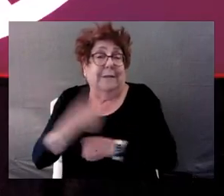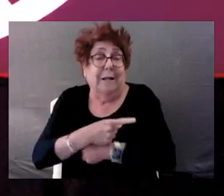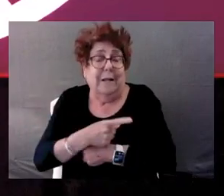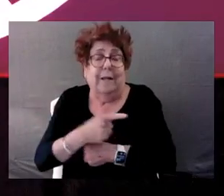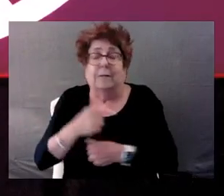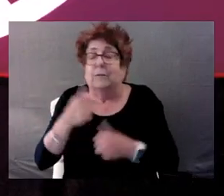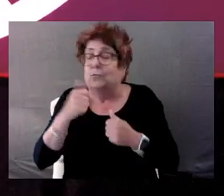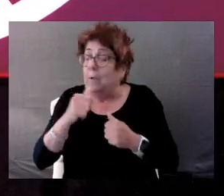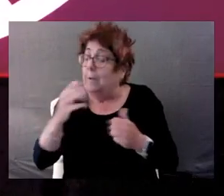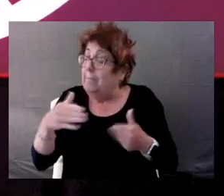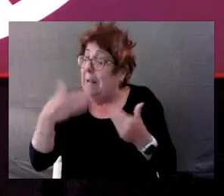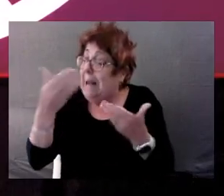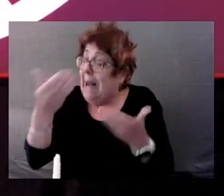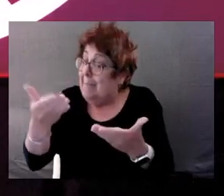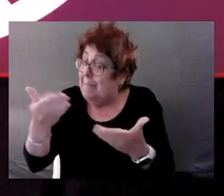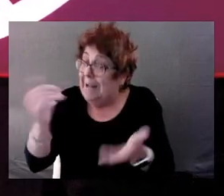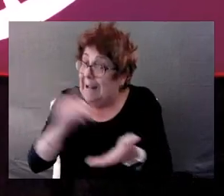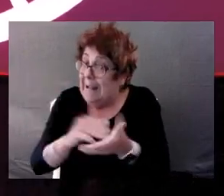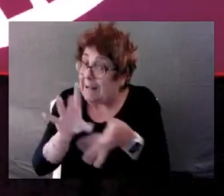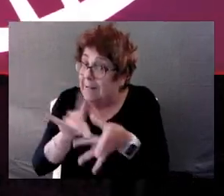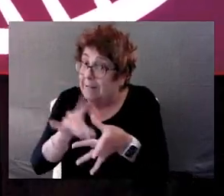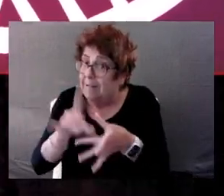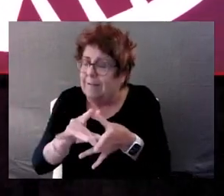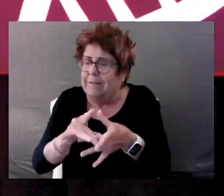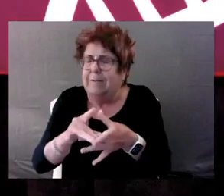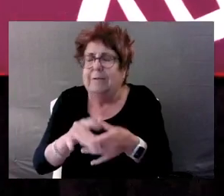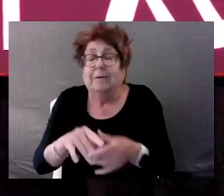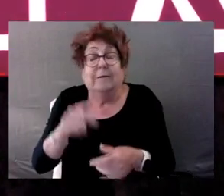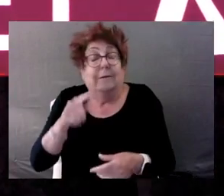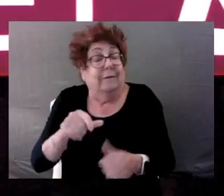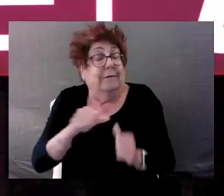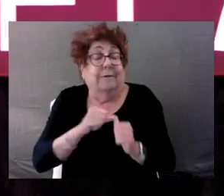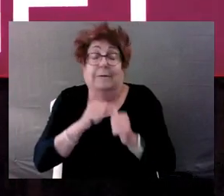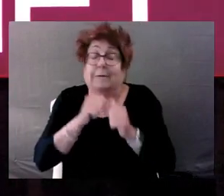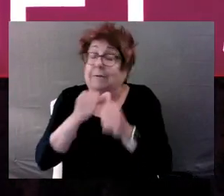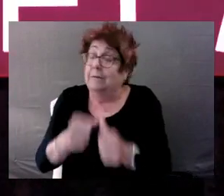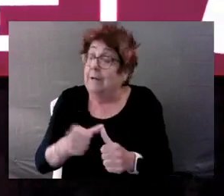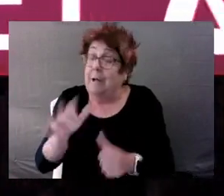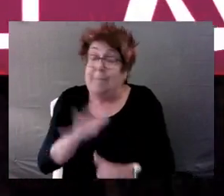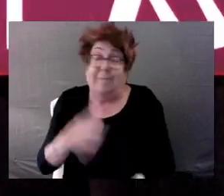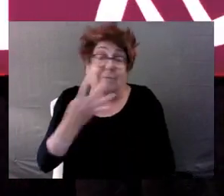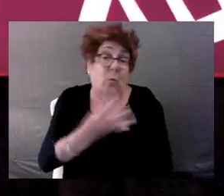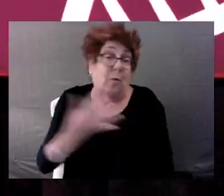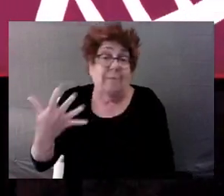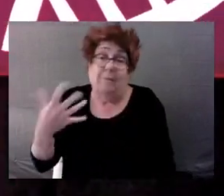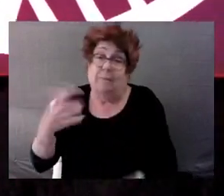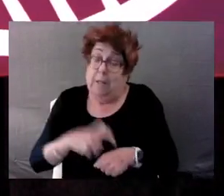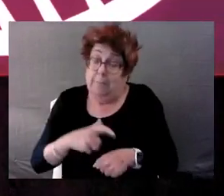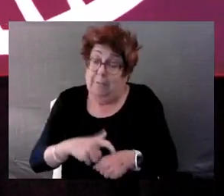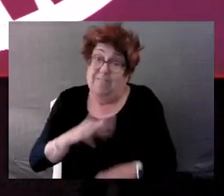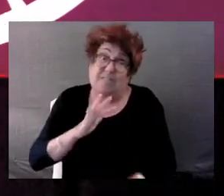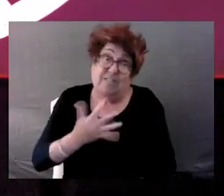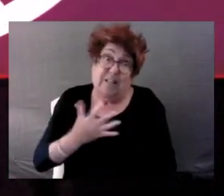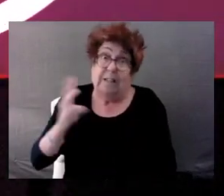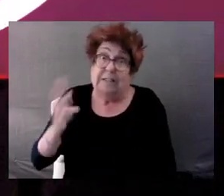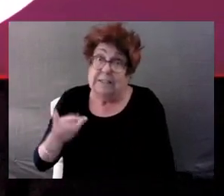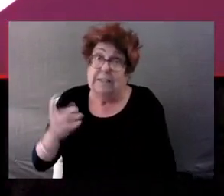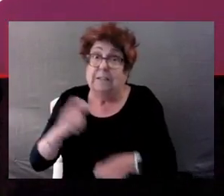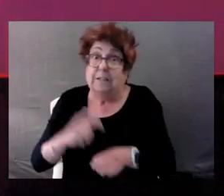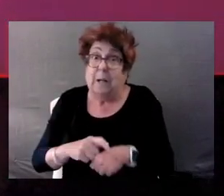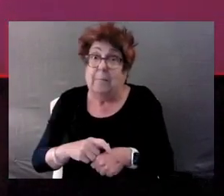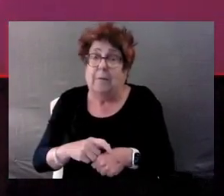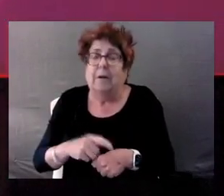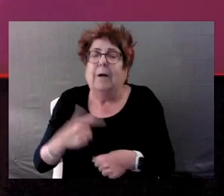up again. She didn't let me bring it back up. So this went on about four or five times. I don't even remember. By the fifth or sixth time, I had grown an affection to